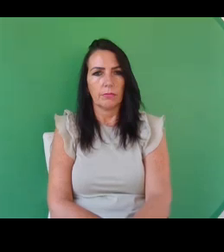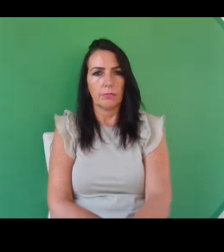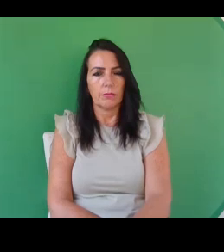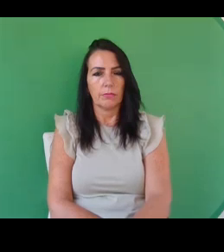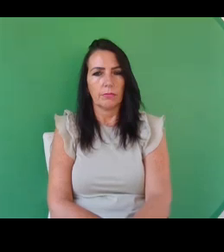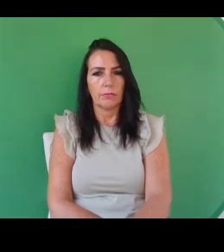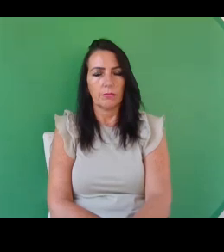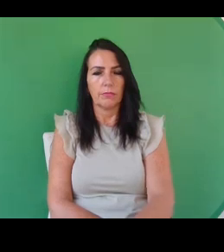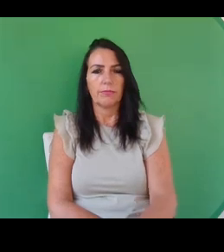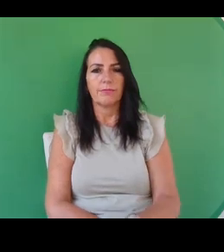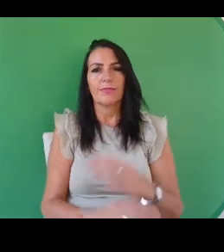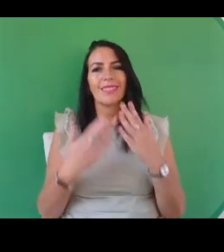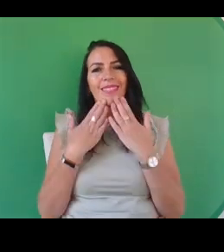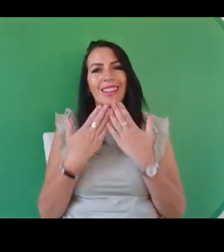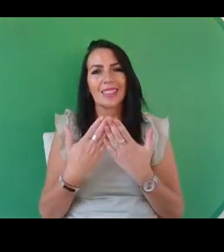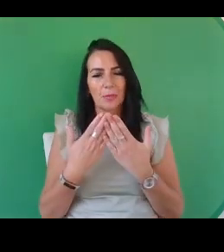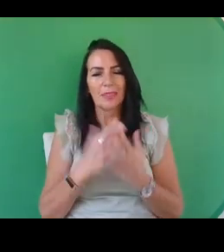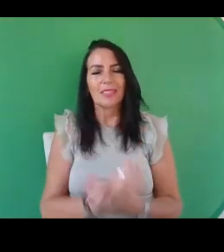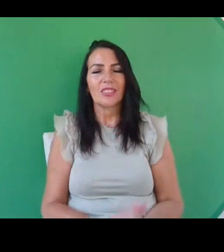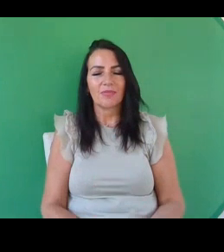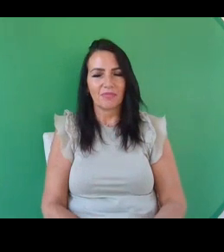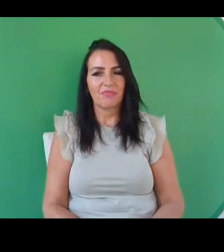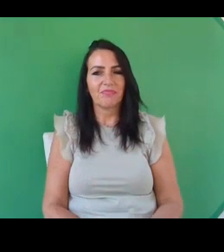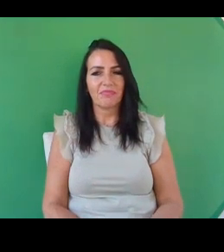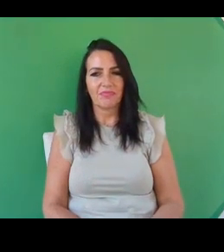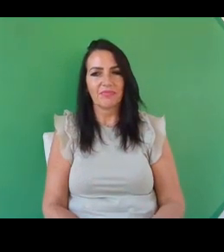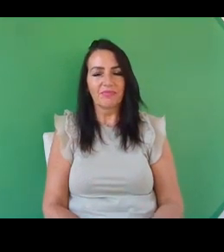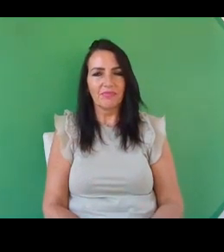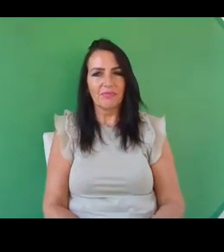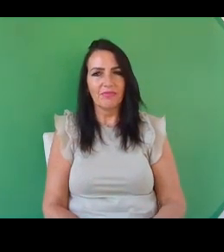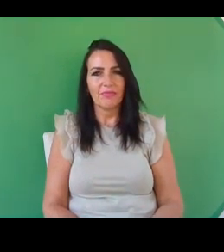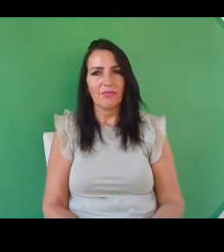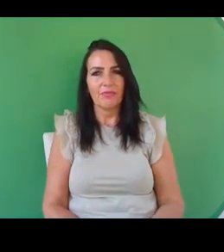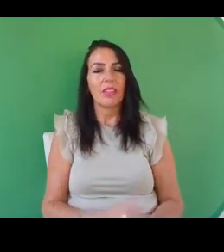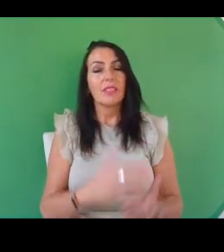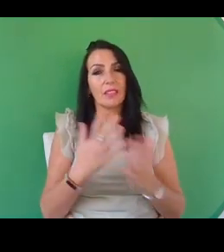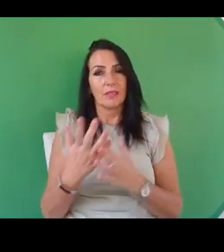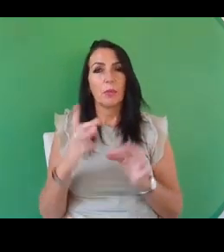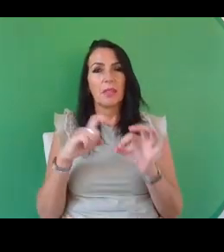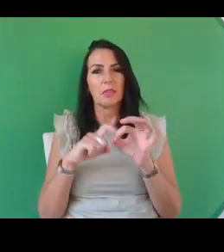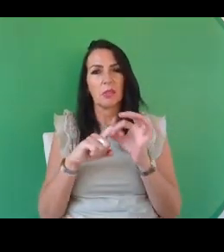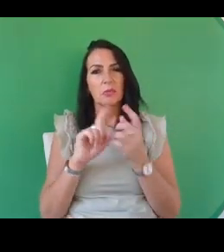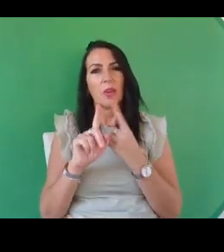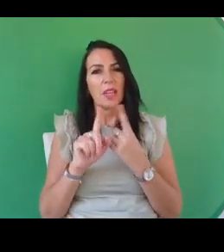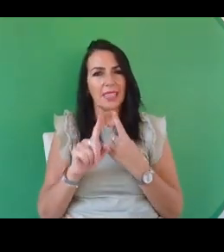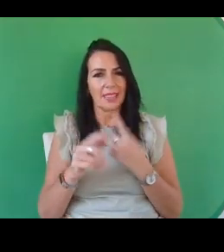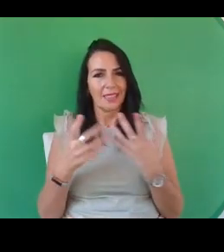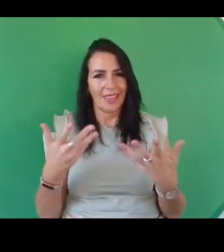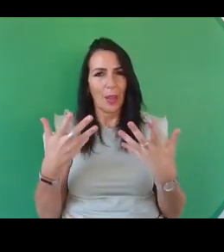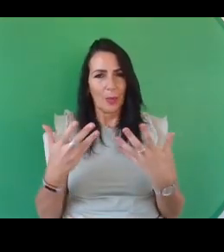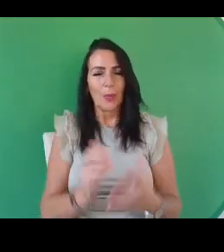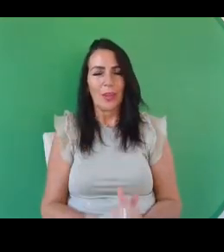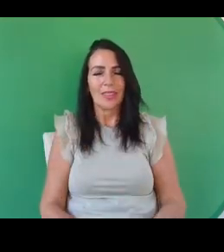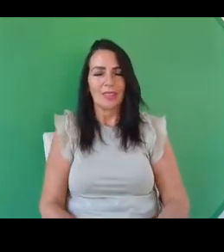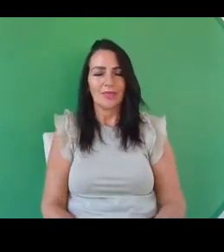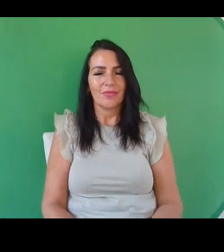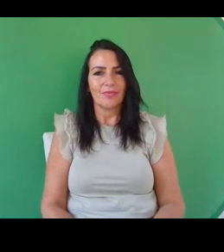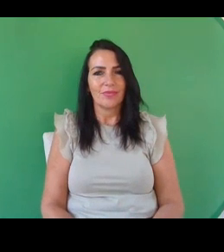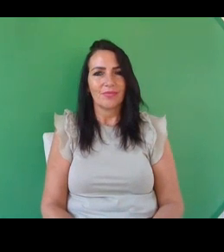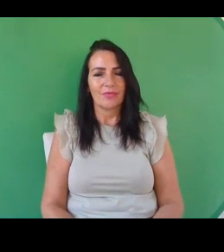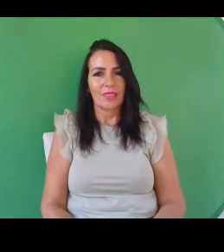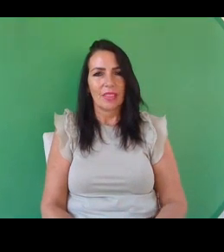Okay, thanks so much for that, Nora. So we're just coming onto the Q&A section now of our